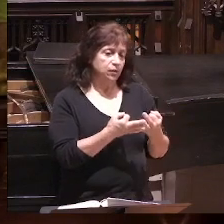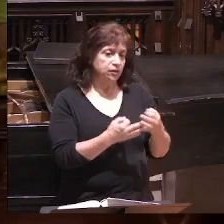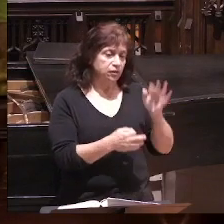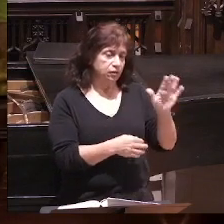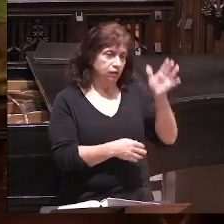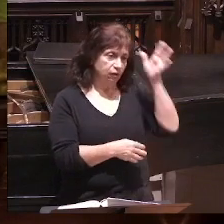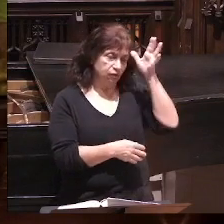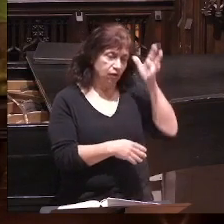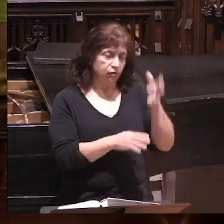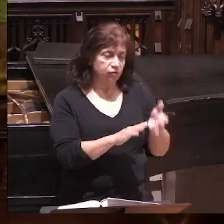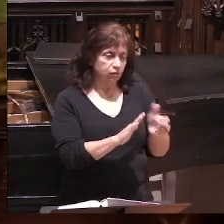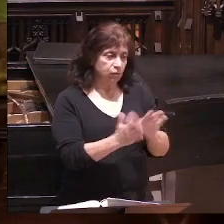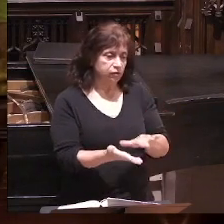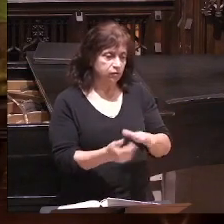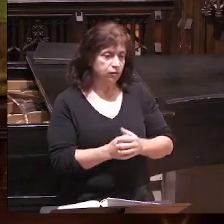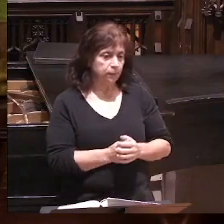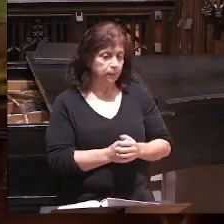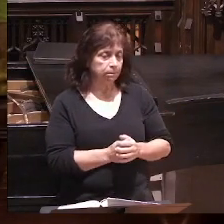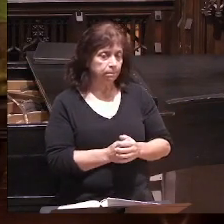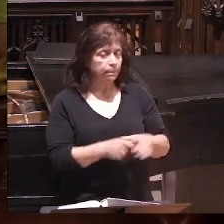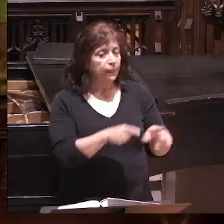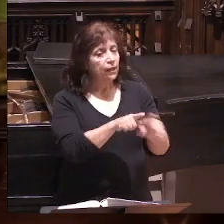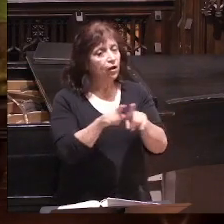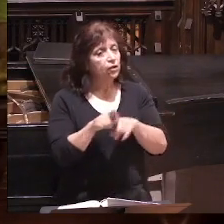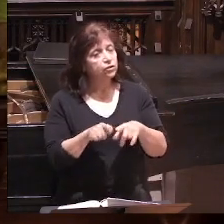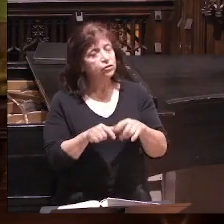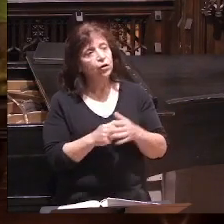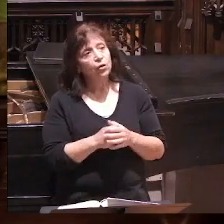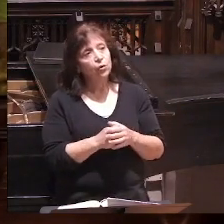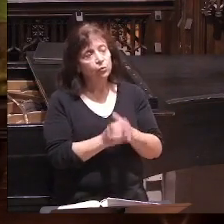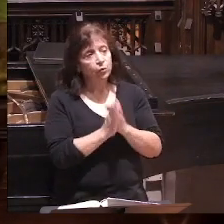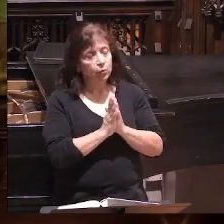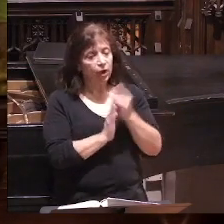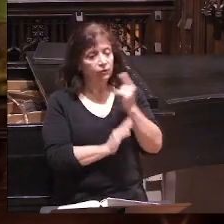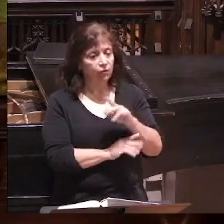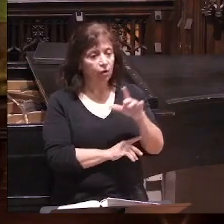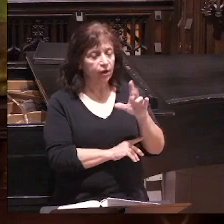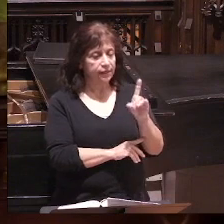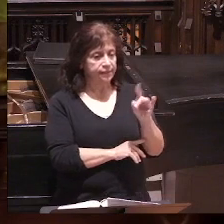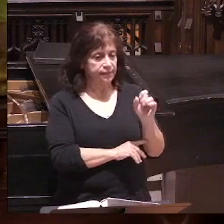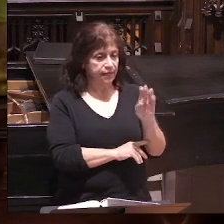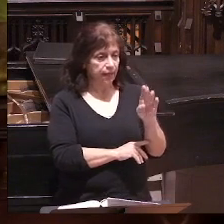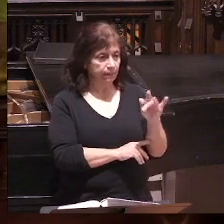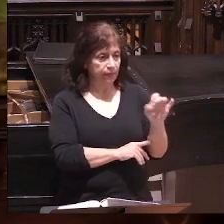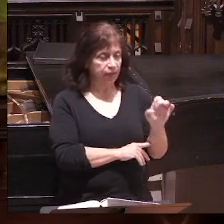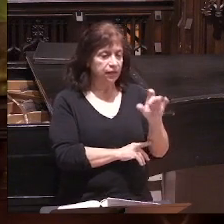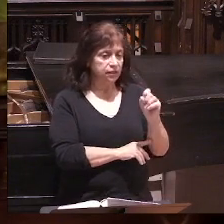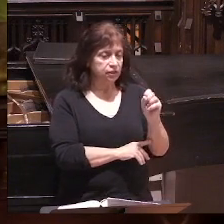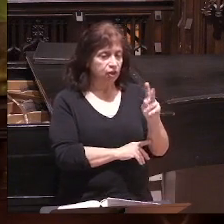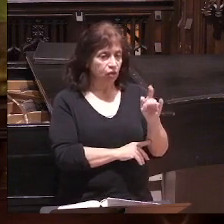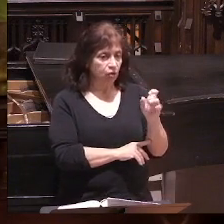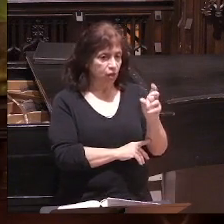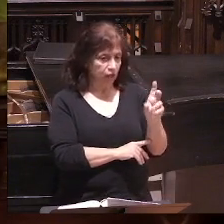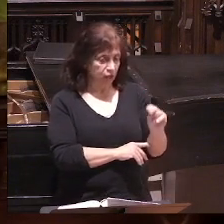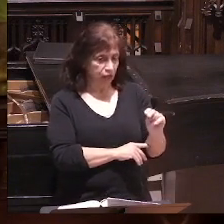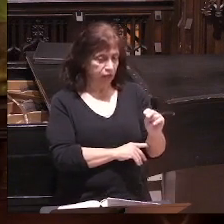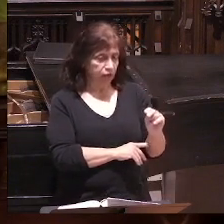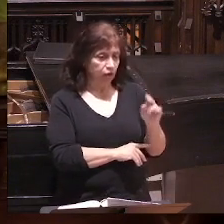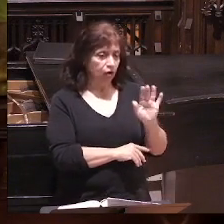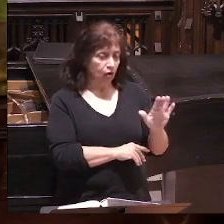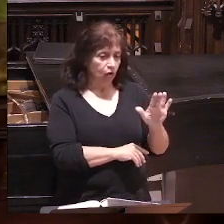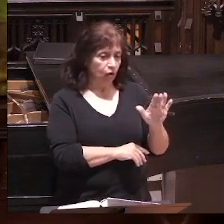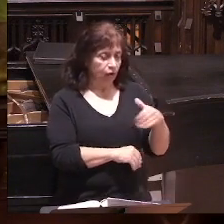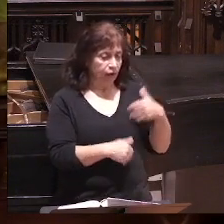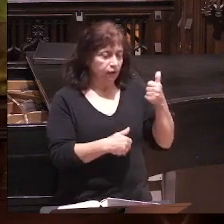father, that we would also keep close to our hearts Debbie Sutherland, who is mourning and grieving the death of her